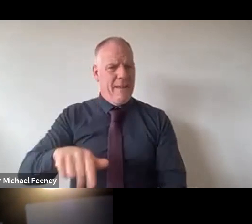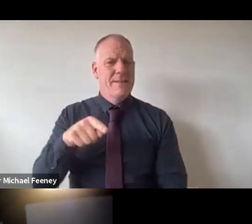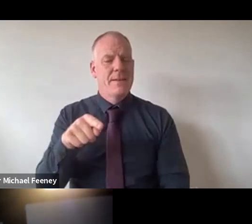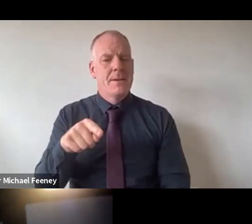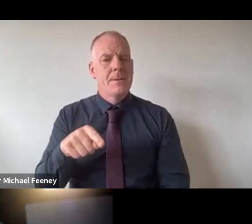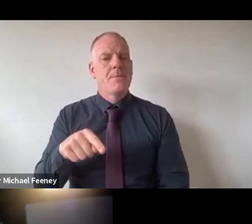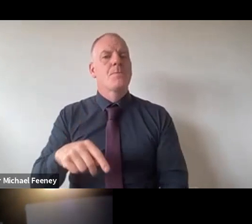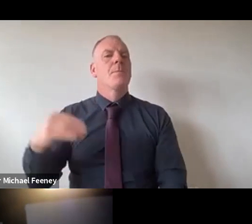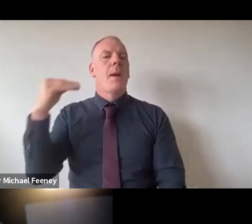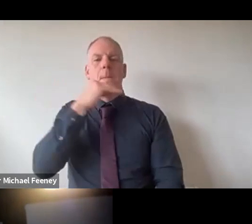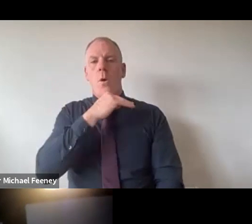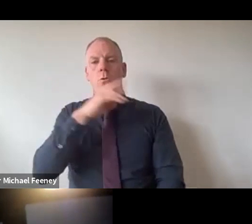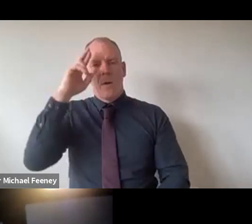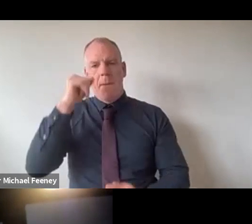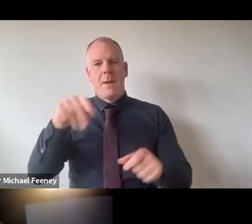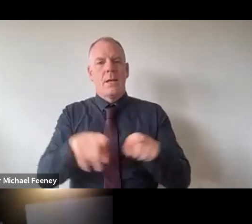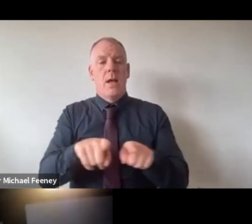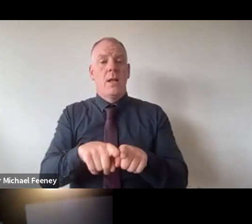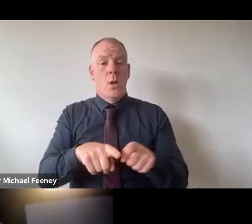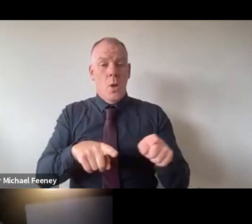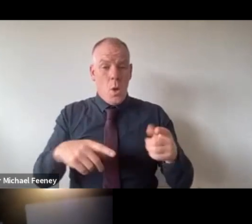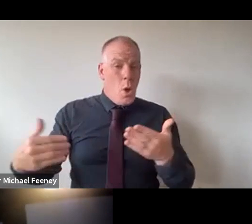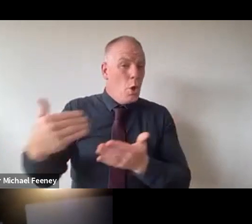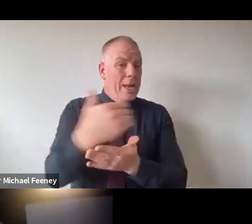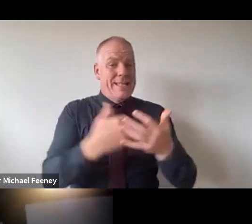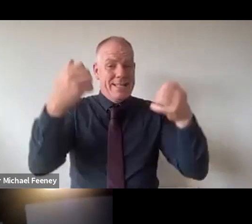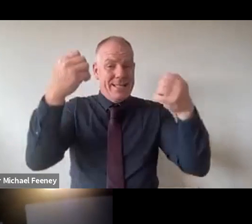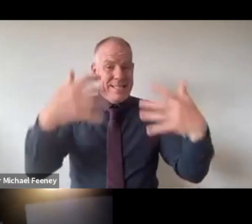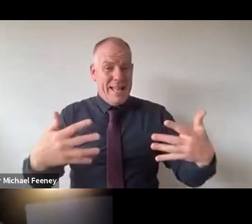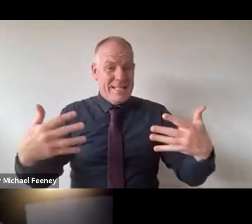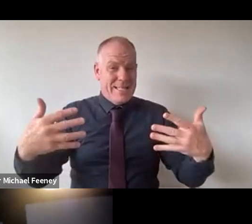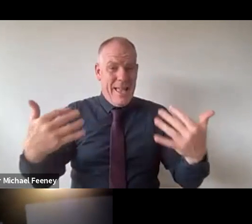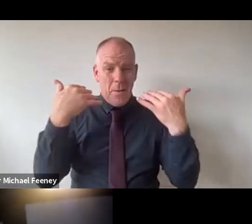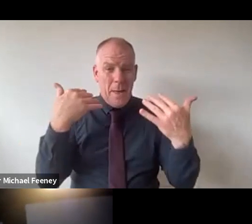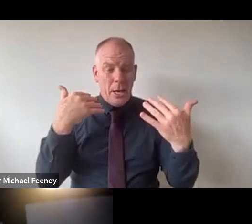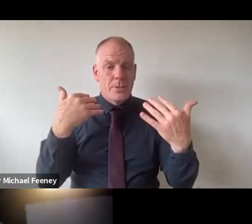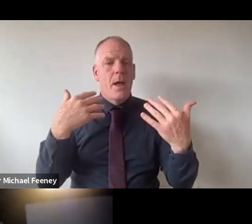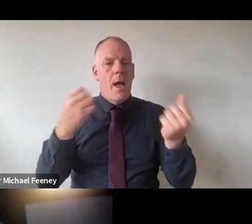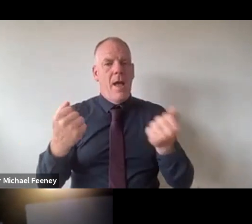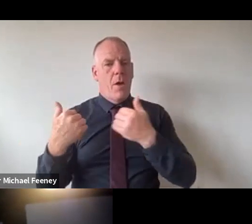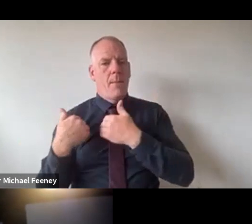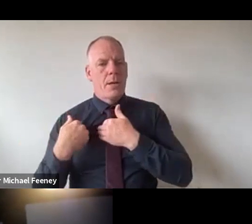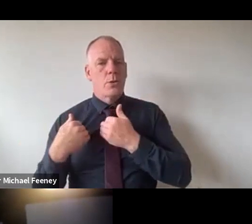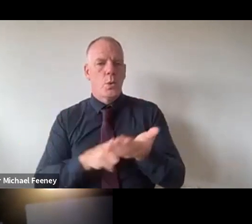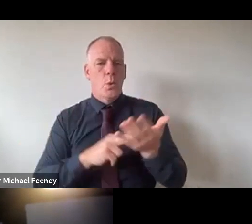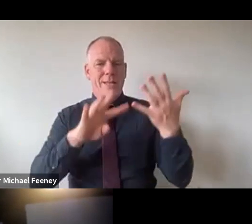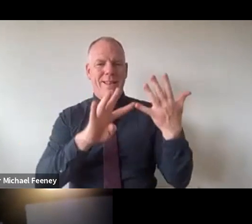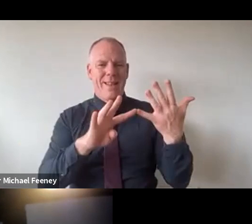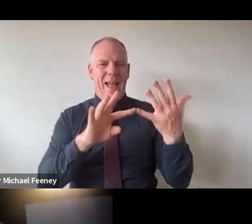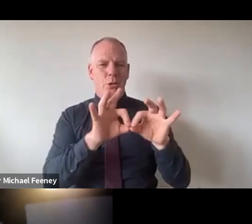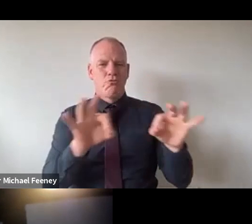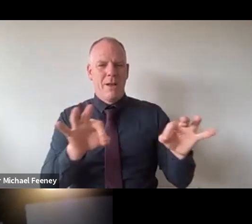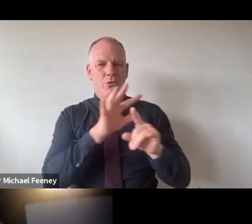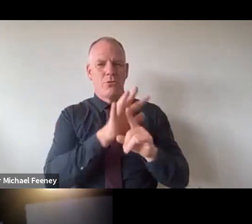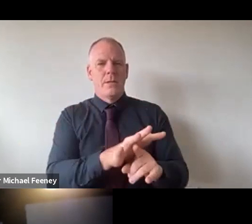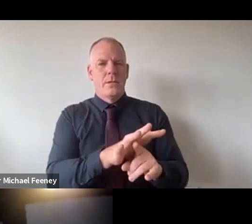very important about this as well, even when we're collecting stats, there's obligations that we'll do on the 9 grounds, or if we're